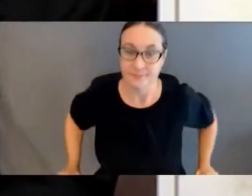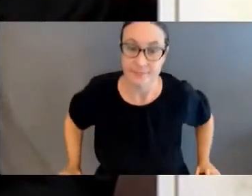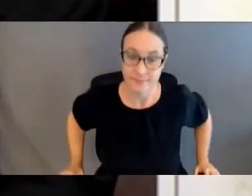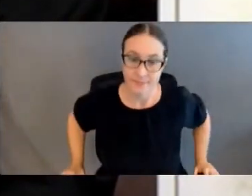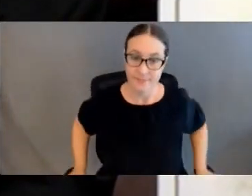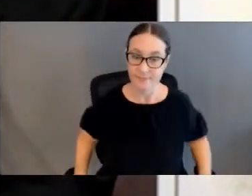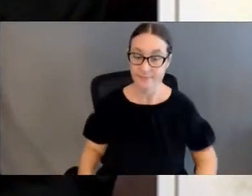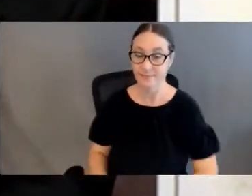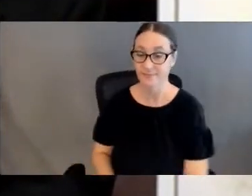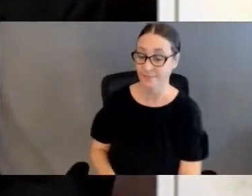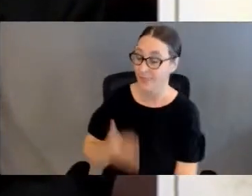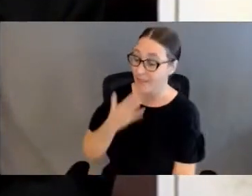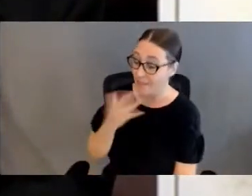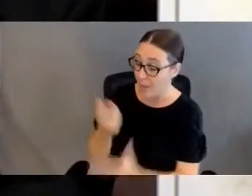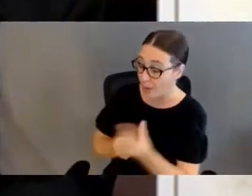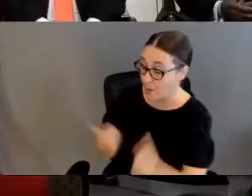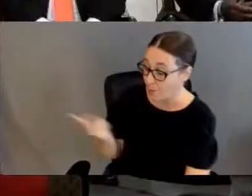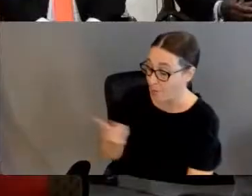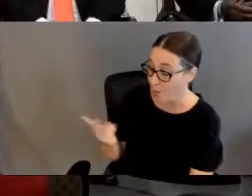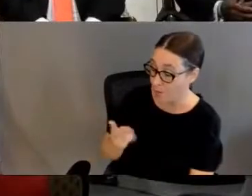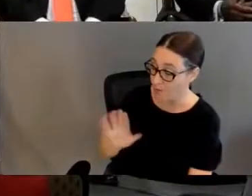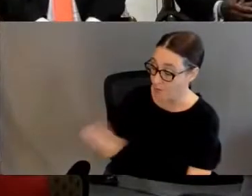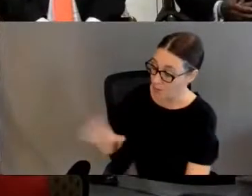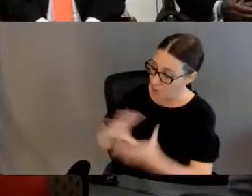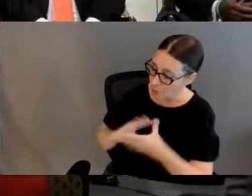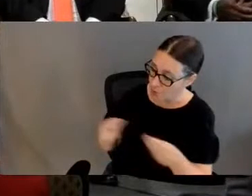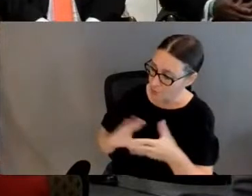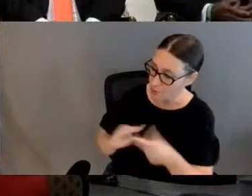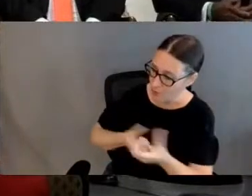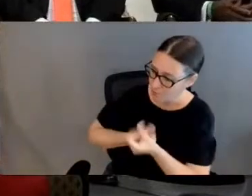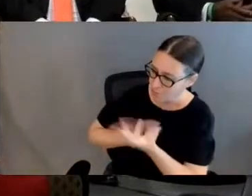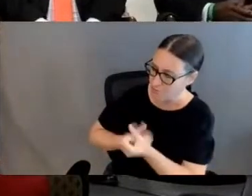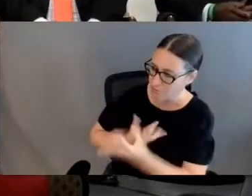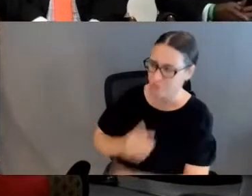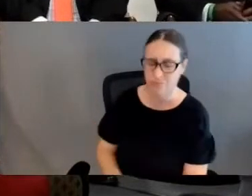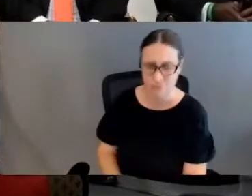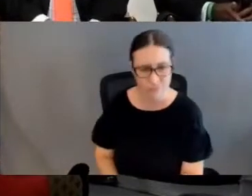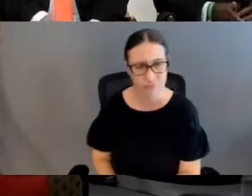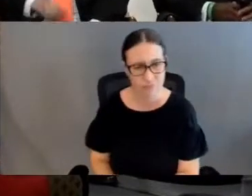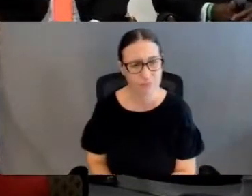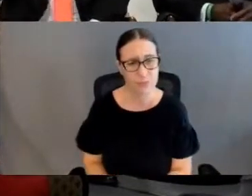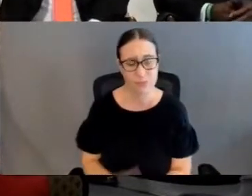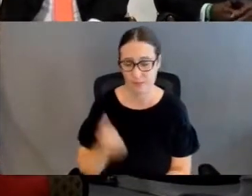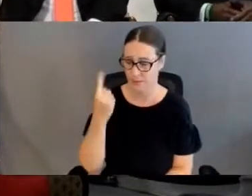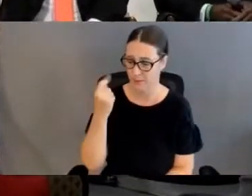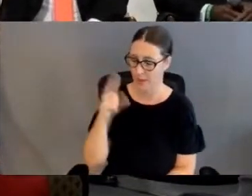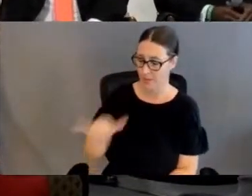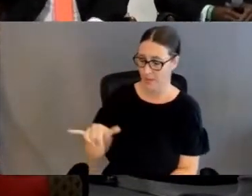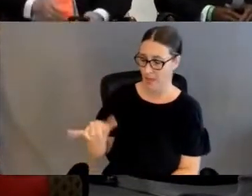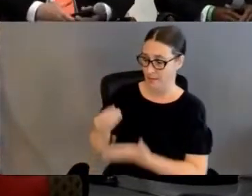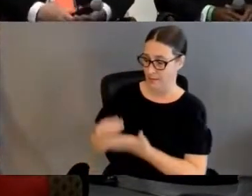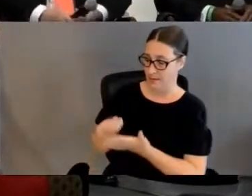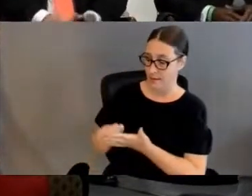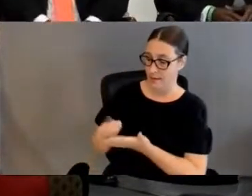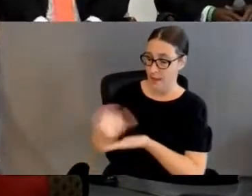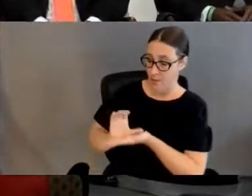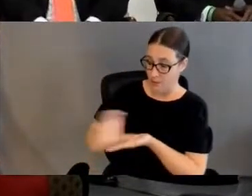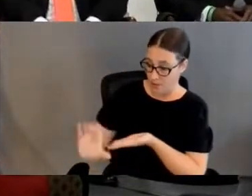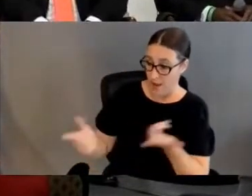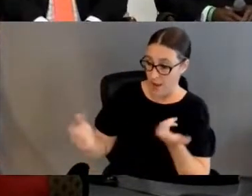Well, thank you both for sharing your stories. And the truth is that because of the capital injection that we're doing